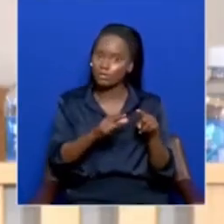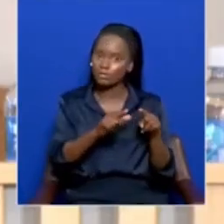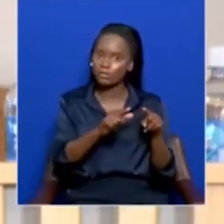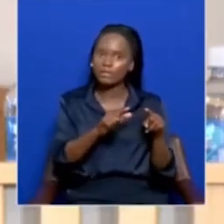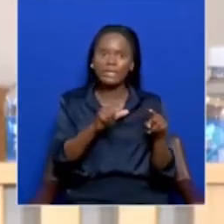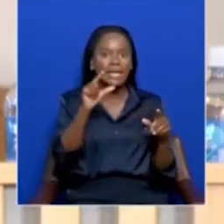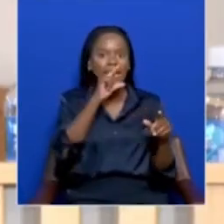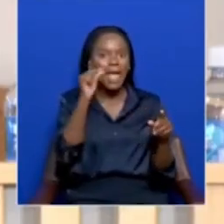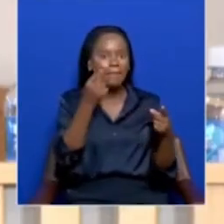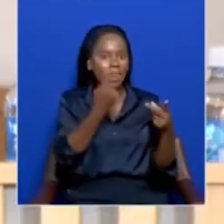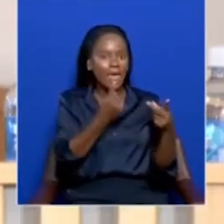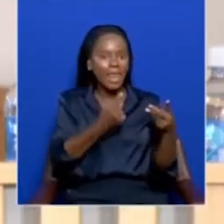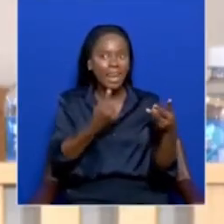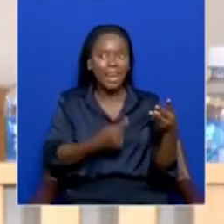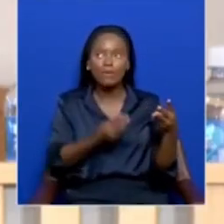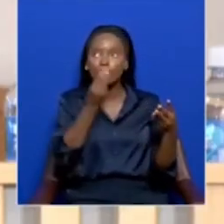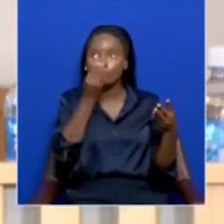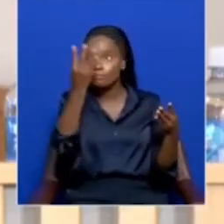2024?